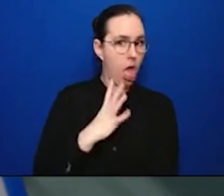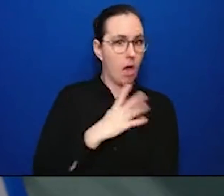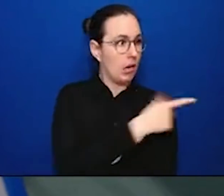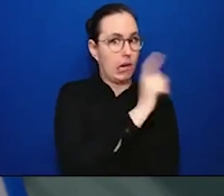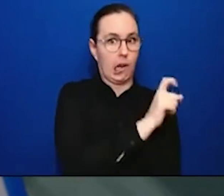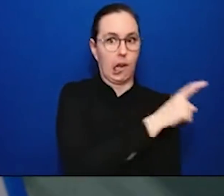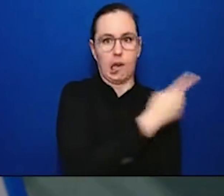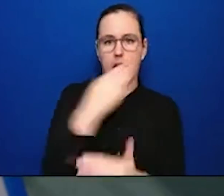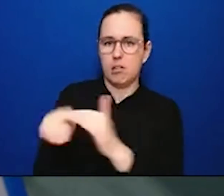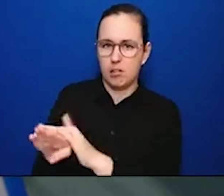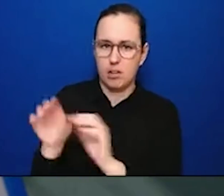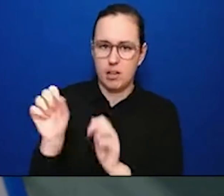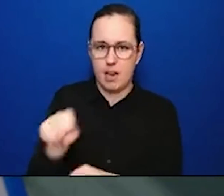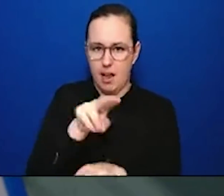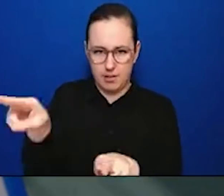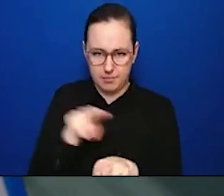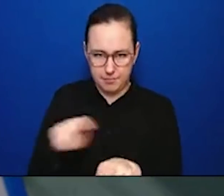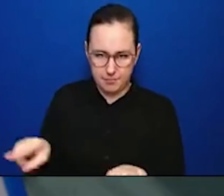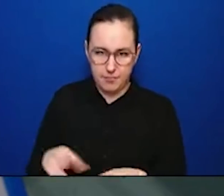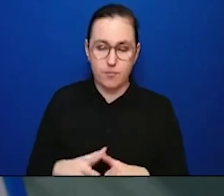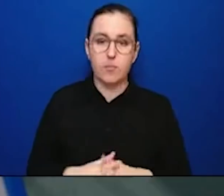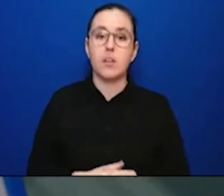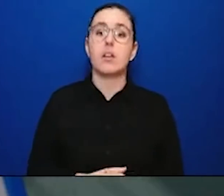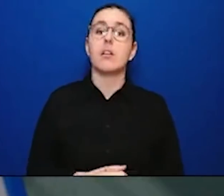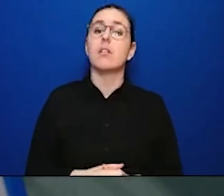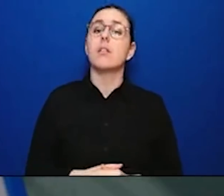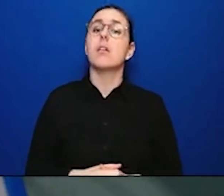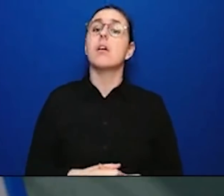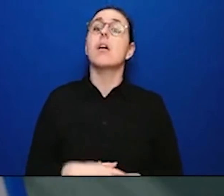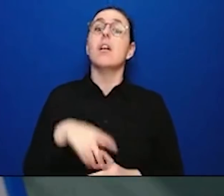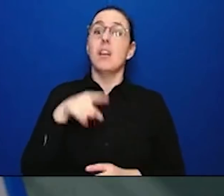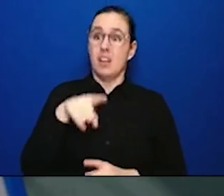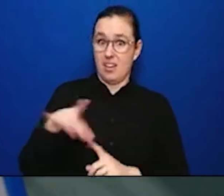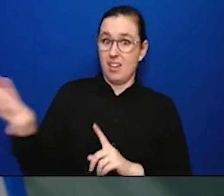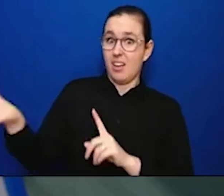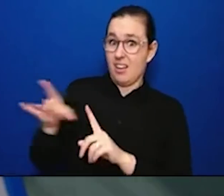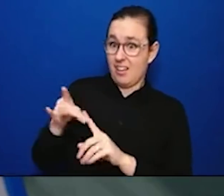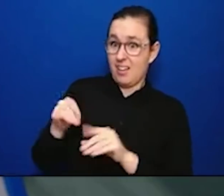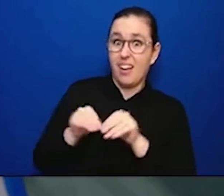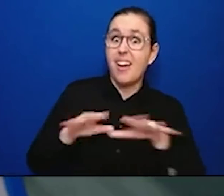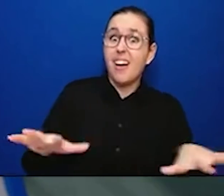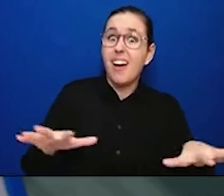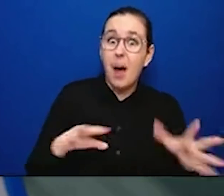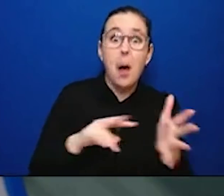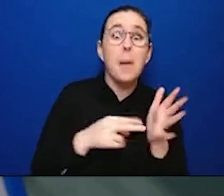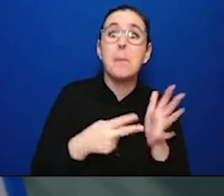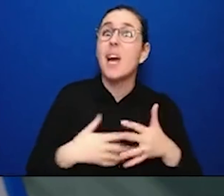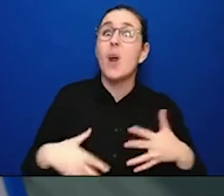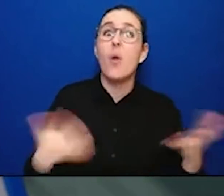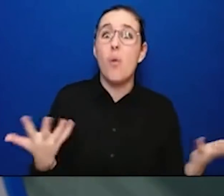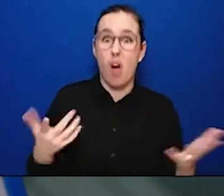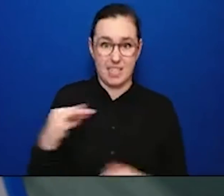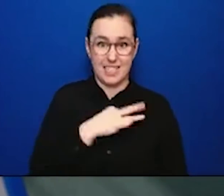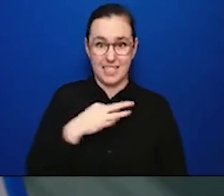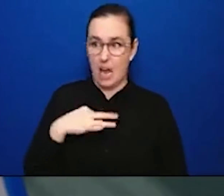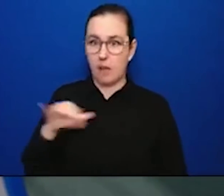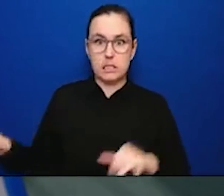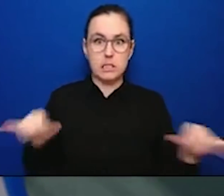face considerable challenges with this much COVID-19 in the community in ensuring staffing's in place. So